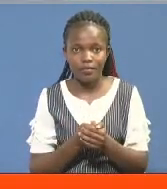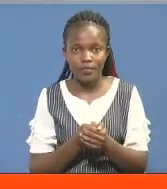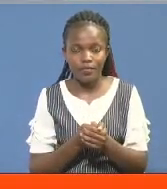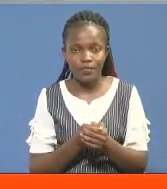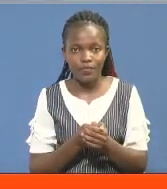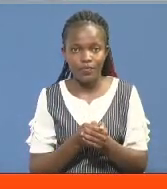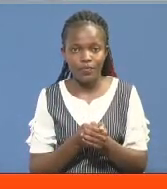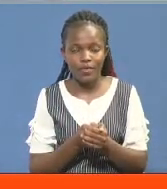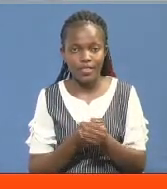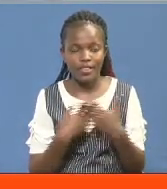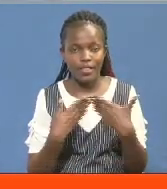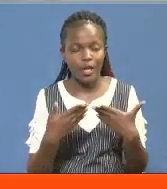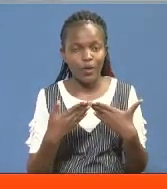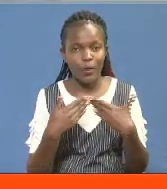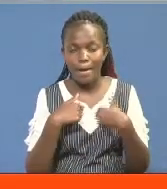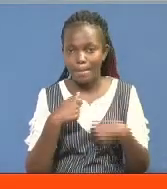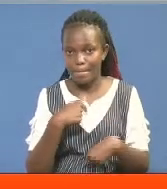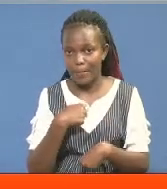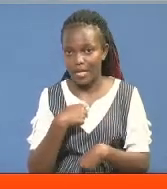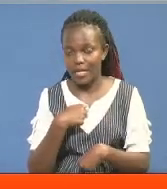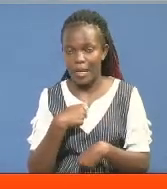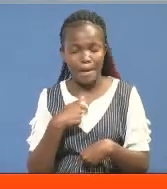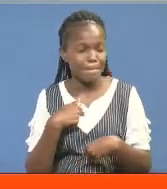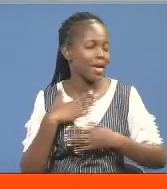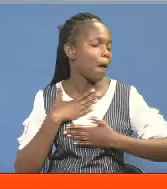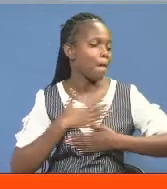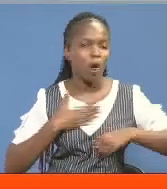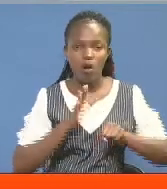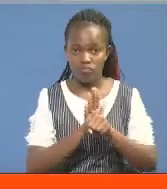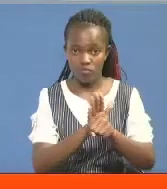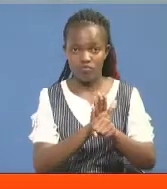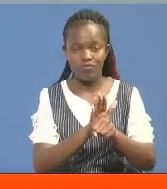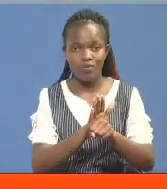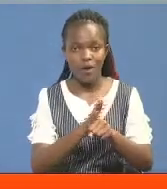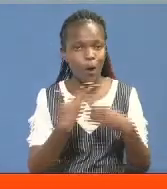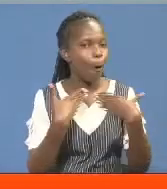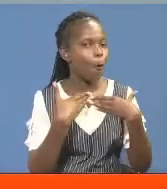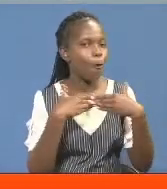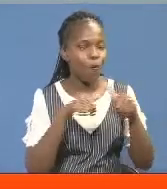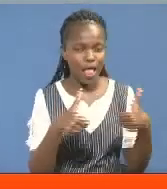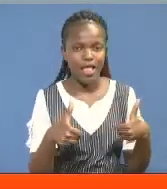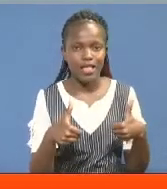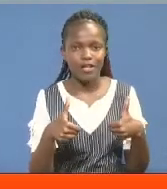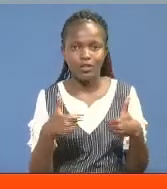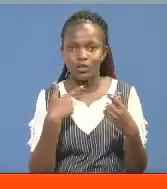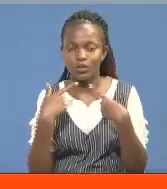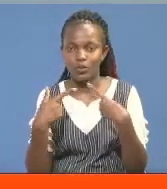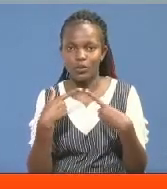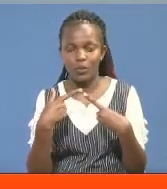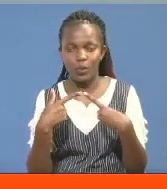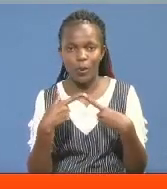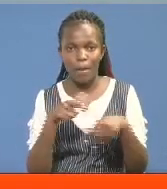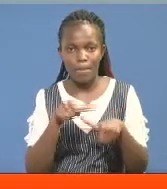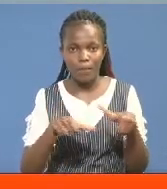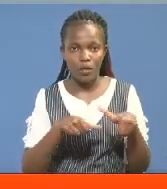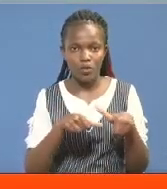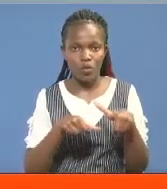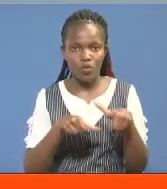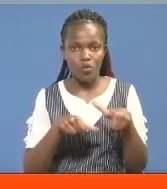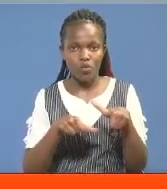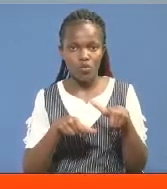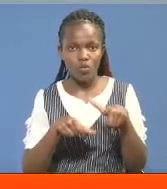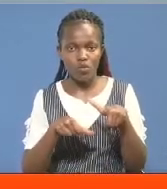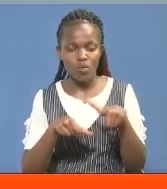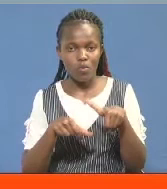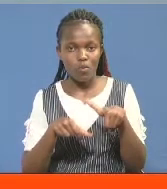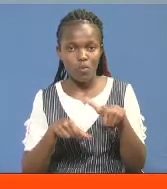Thank you for having me, Irene. I appreciate so much. Thank you. All right, let's talk about the issue of citizen participation